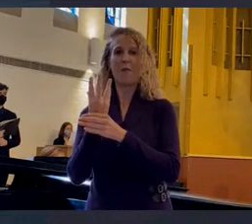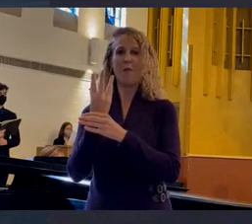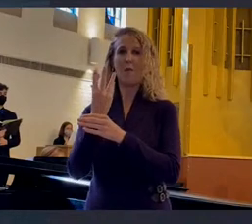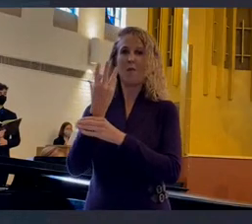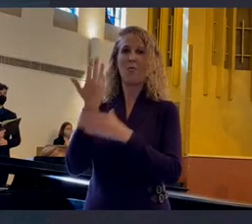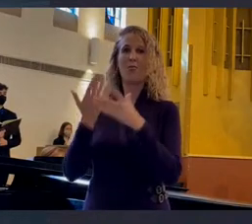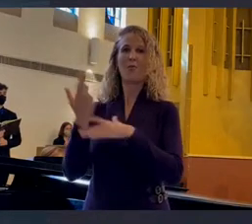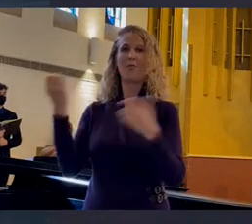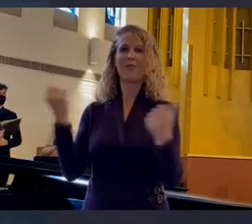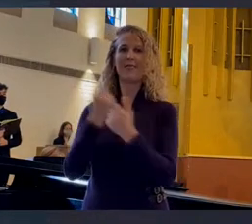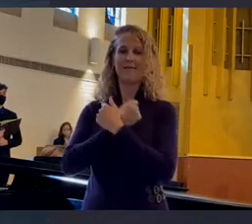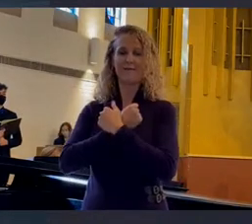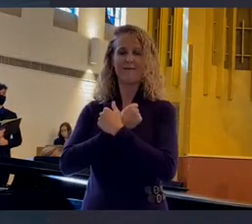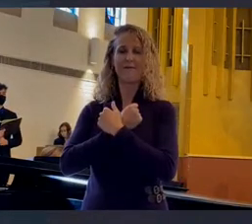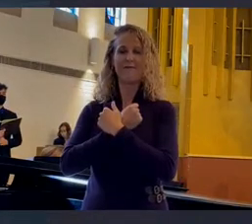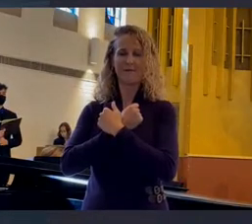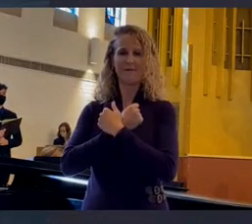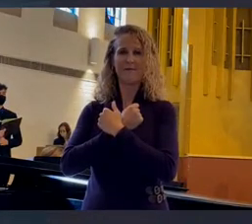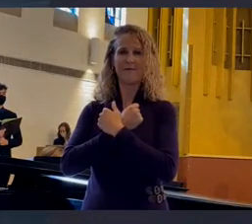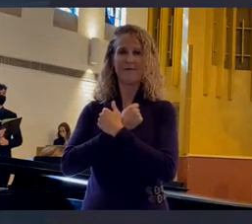in love.